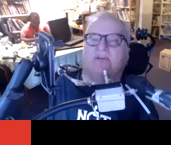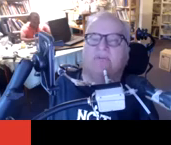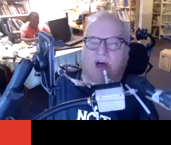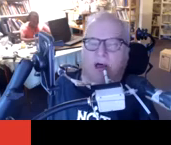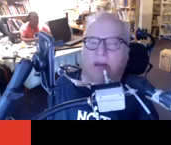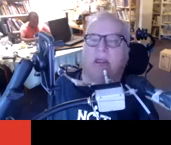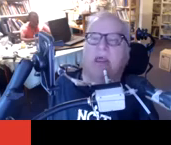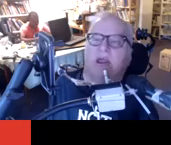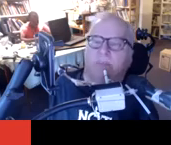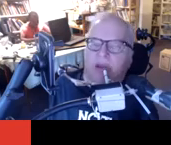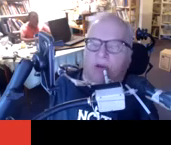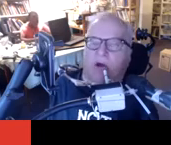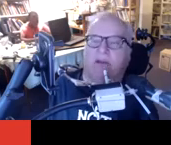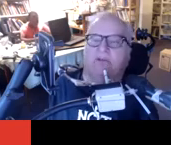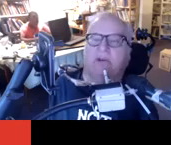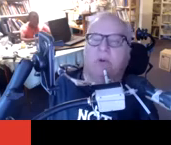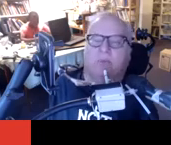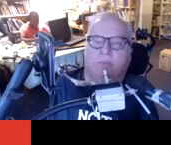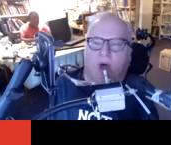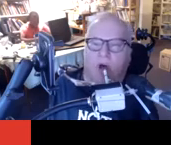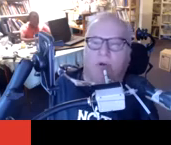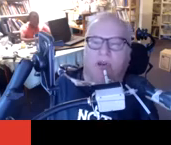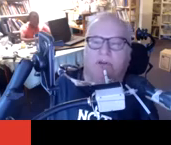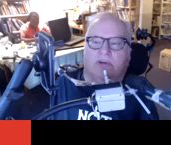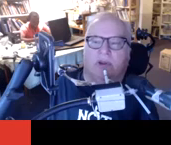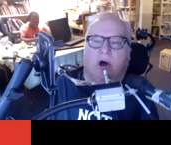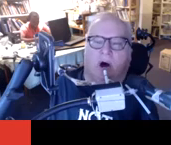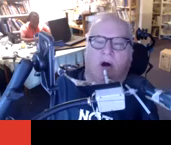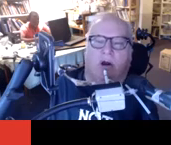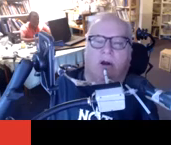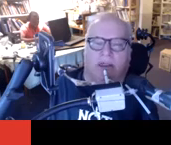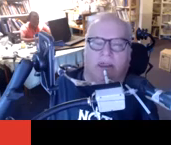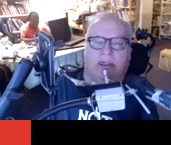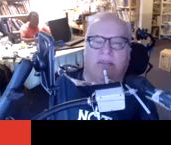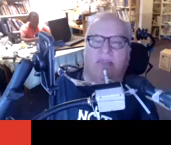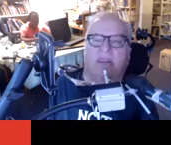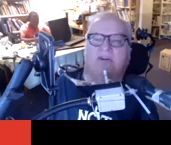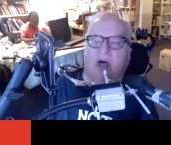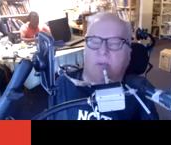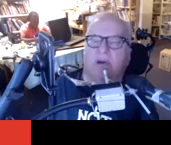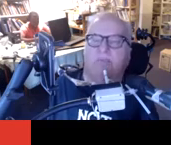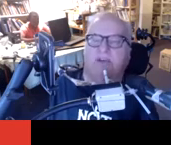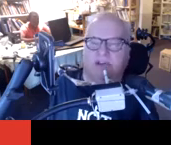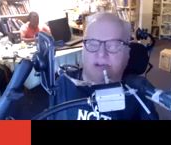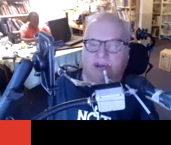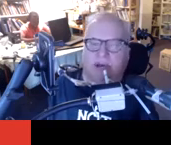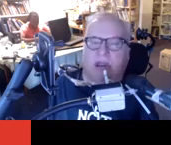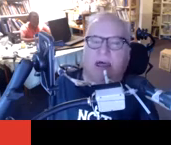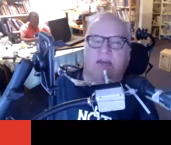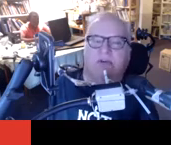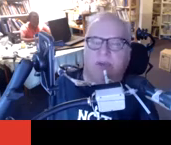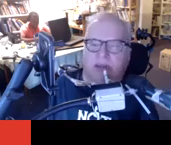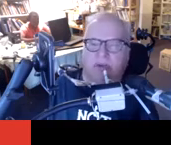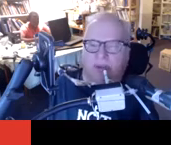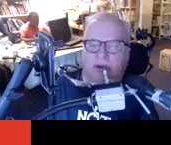class divide, and because proponents are in the dominant position